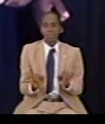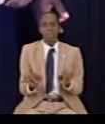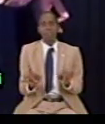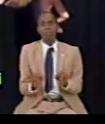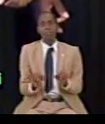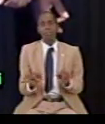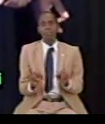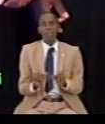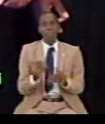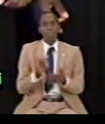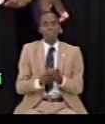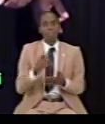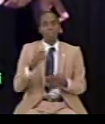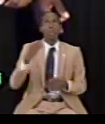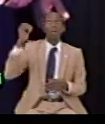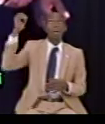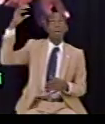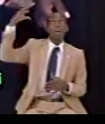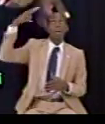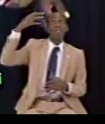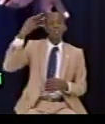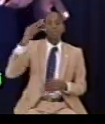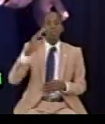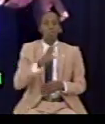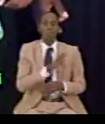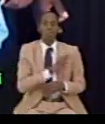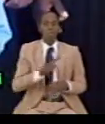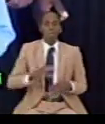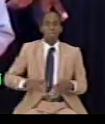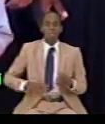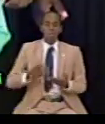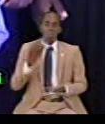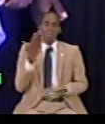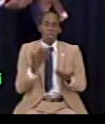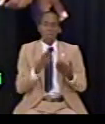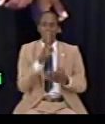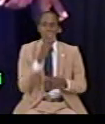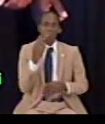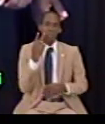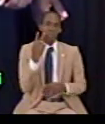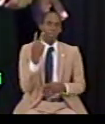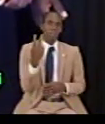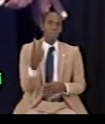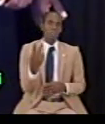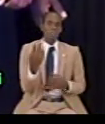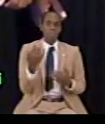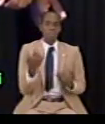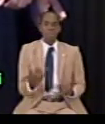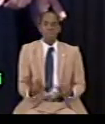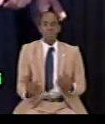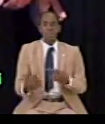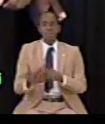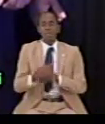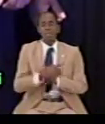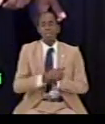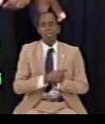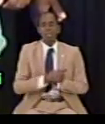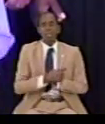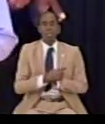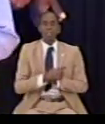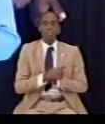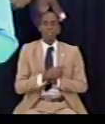likeness, that the light of Christ might be seen